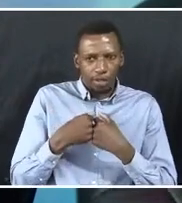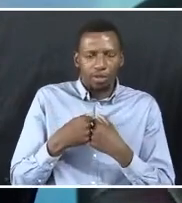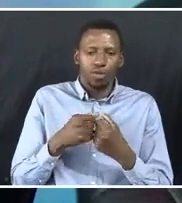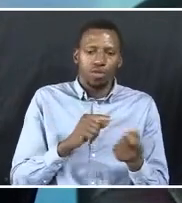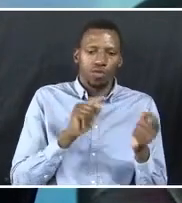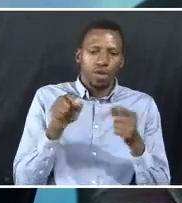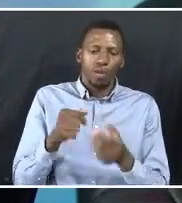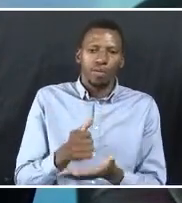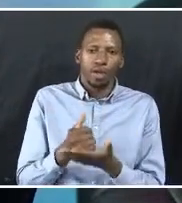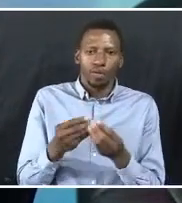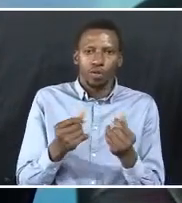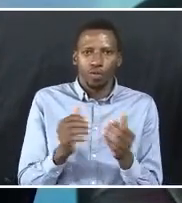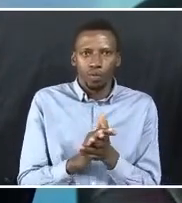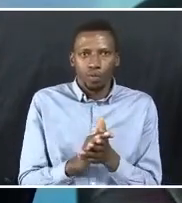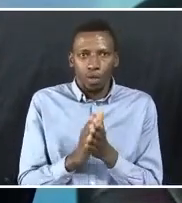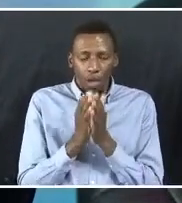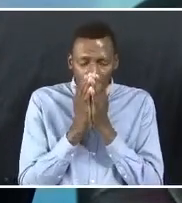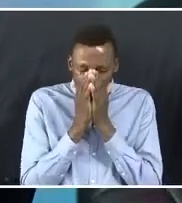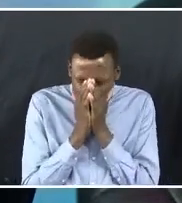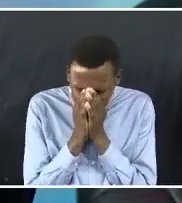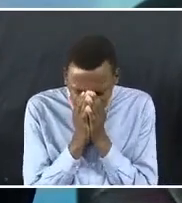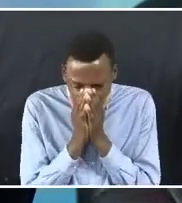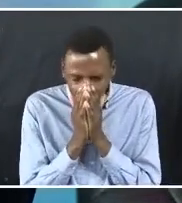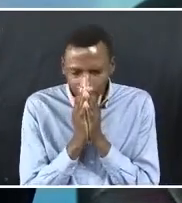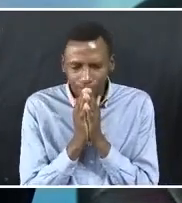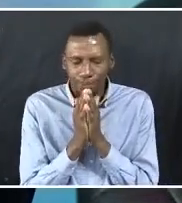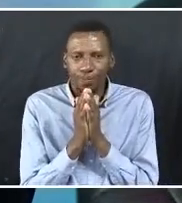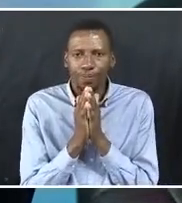you. And so